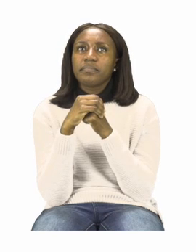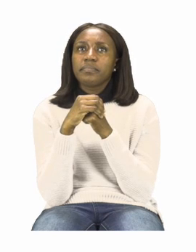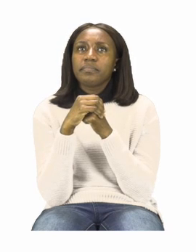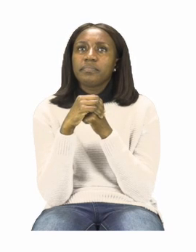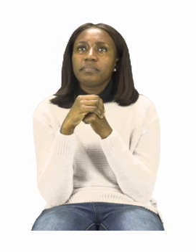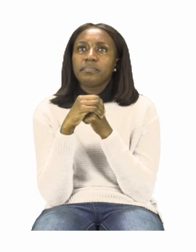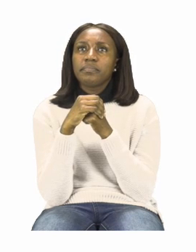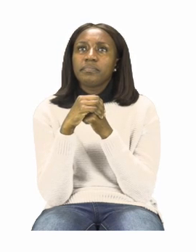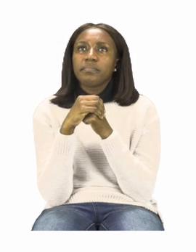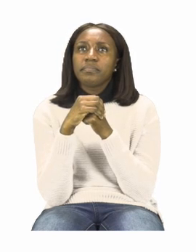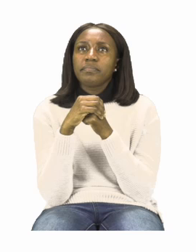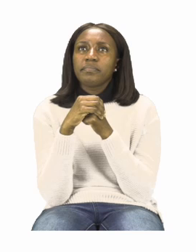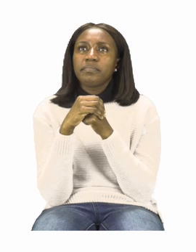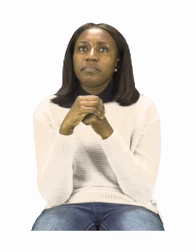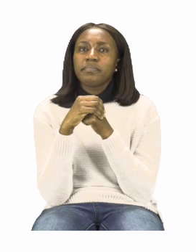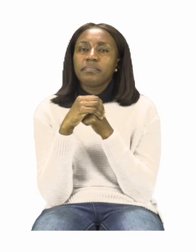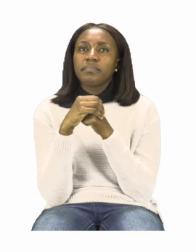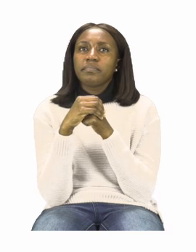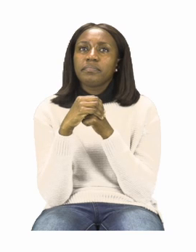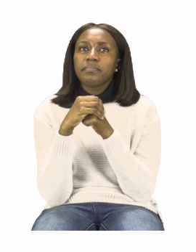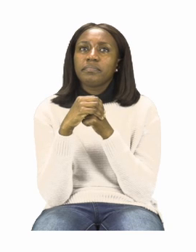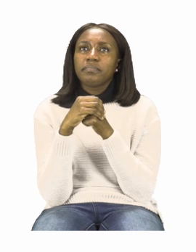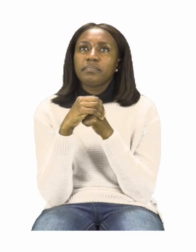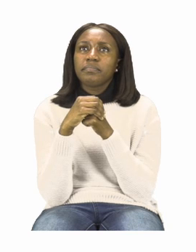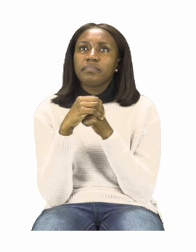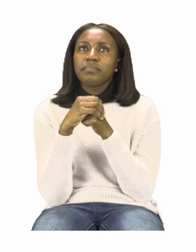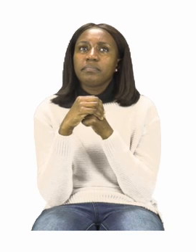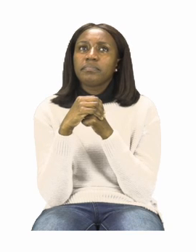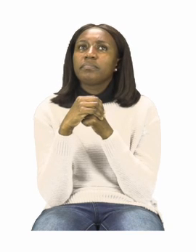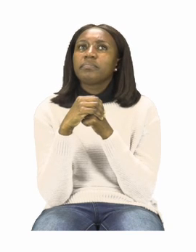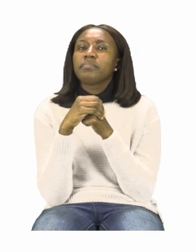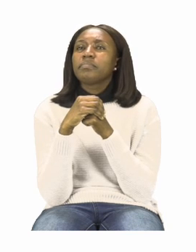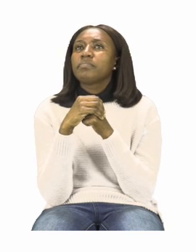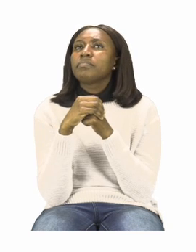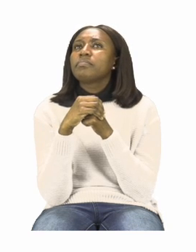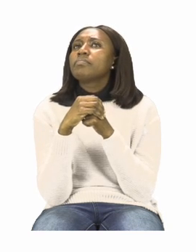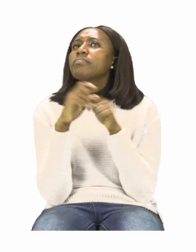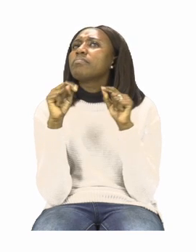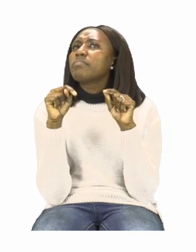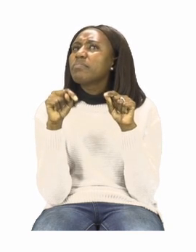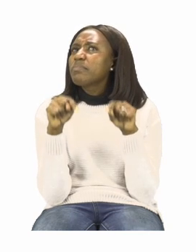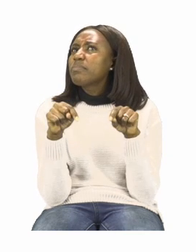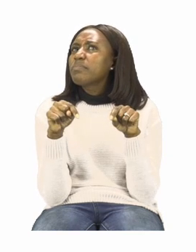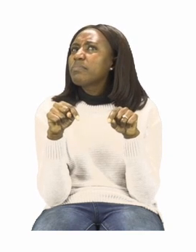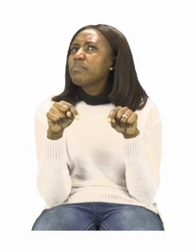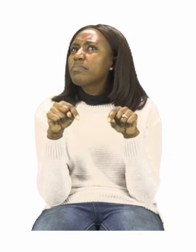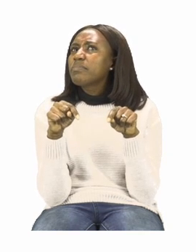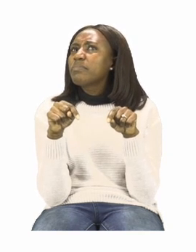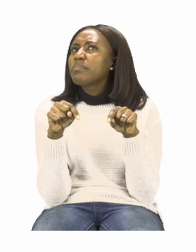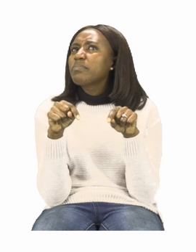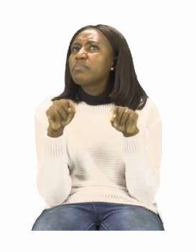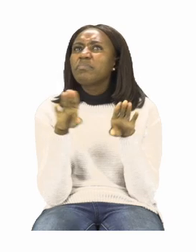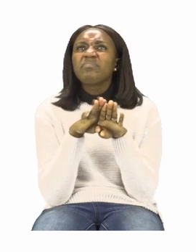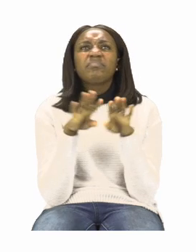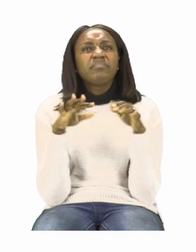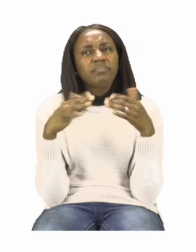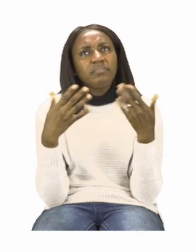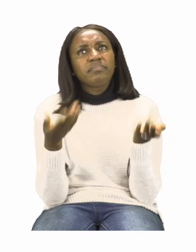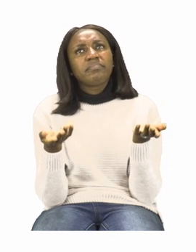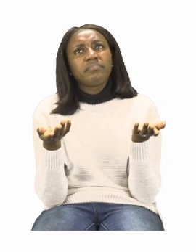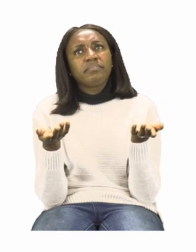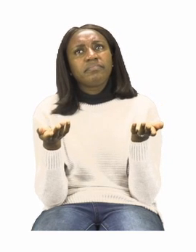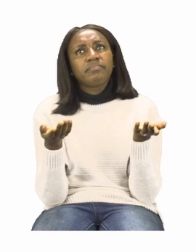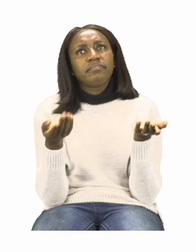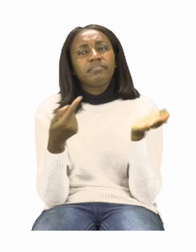the picture. Now, how are we going to do matching? I'm going